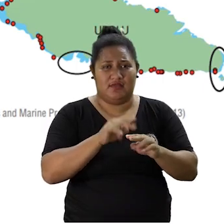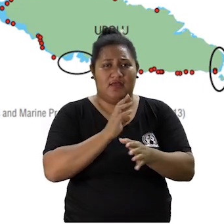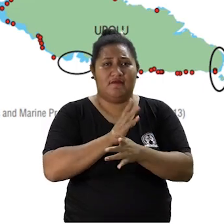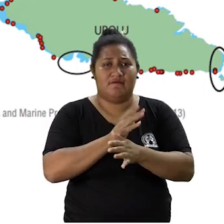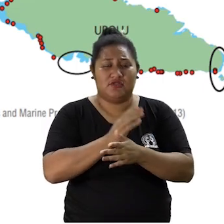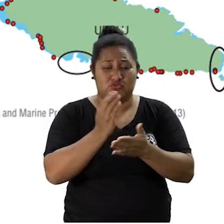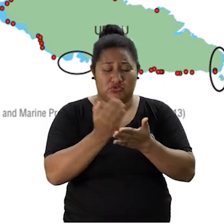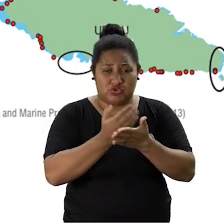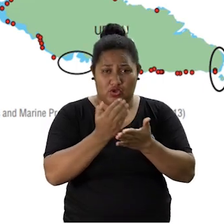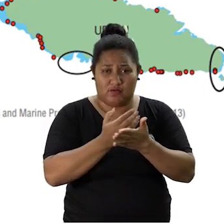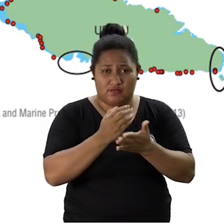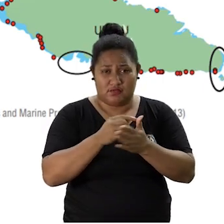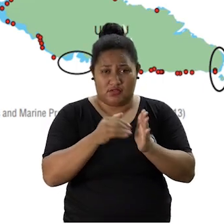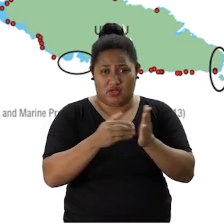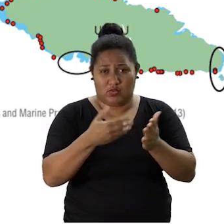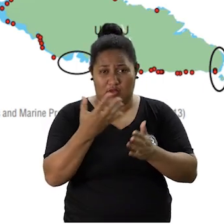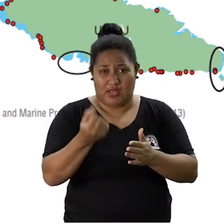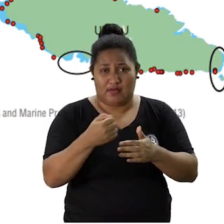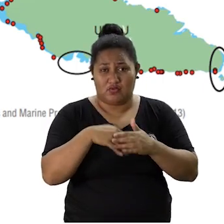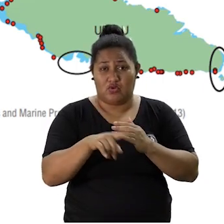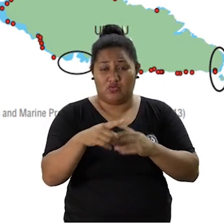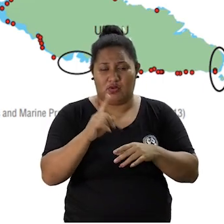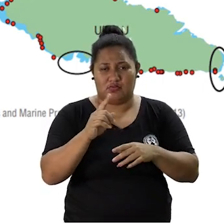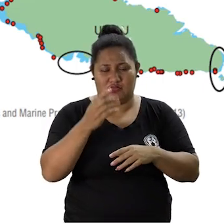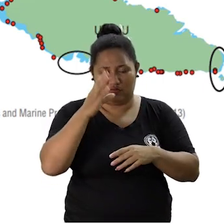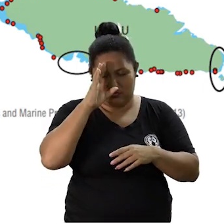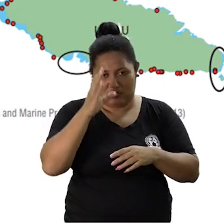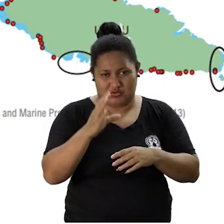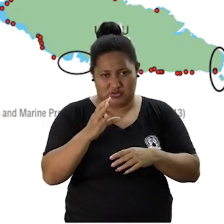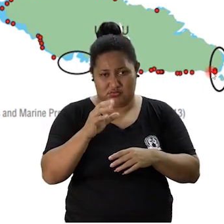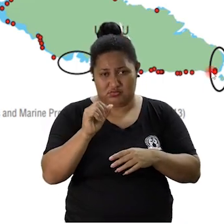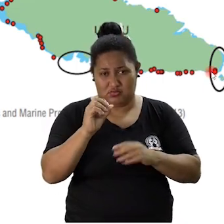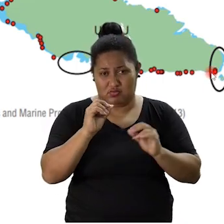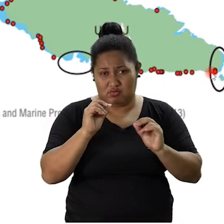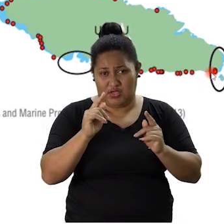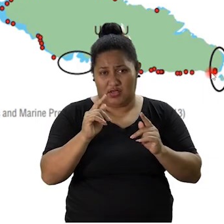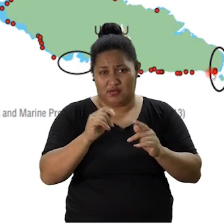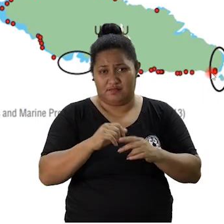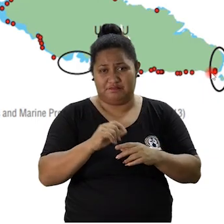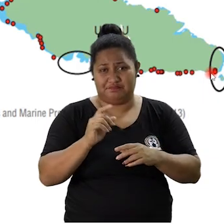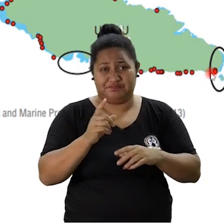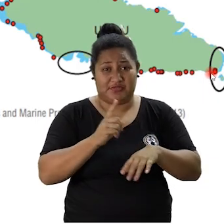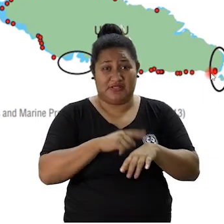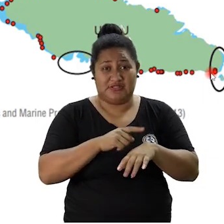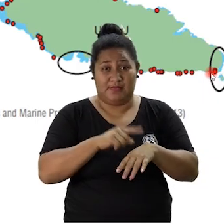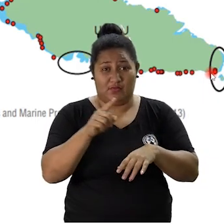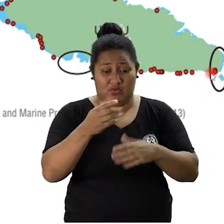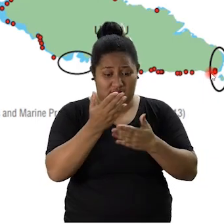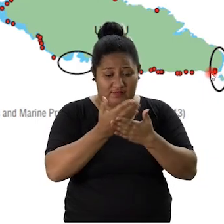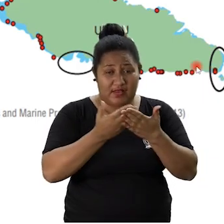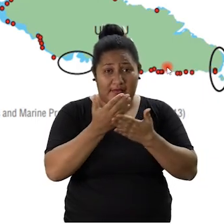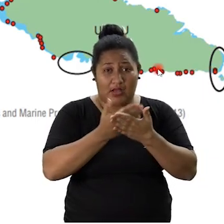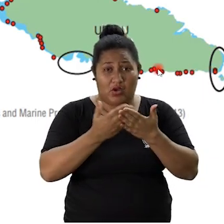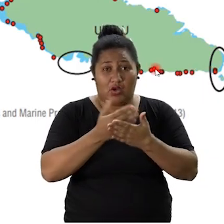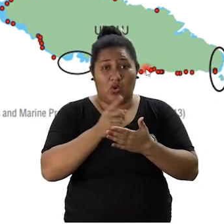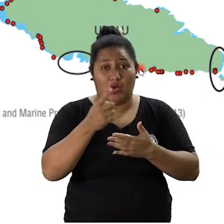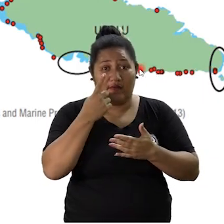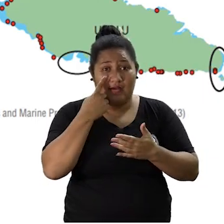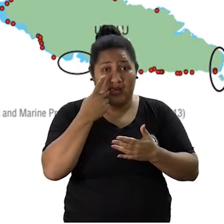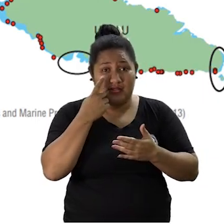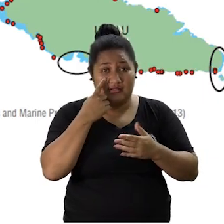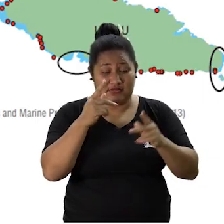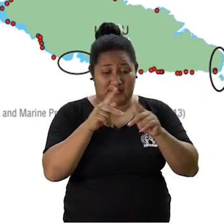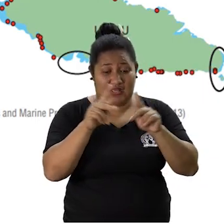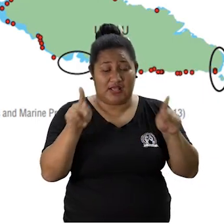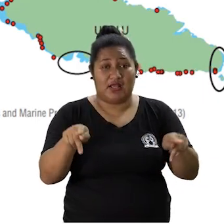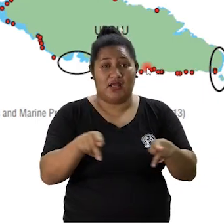iai teimi nei I tono la tunu. Okay? Ang teimi whai au mea anga. Ia na wa ino la ile le ata le o